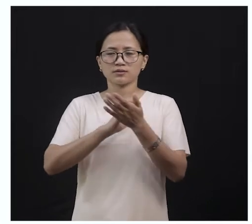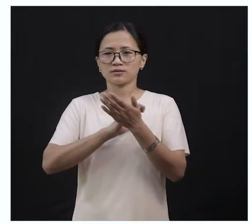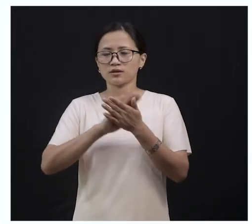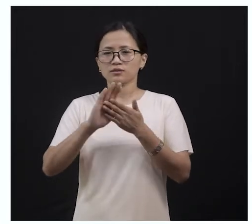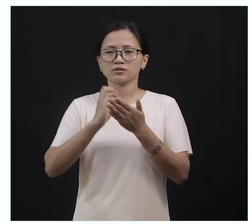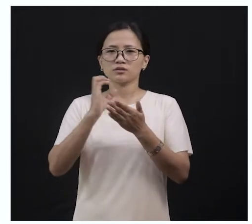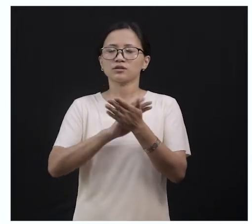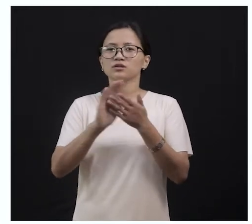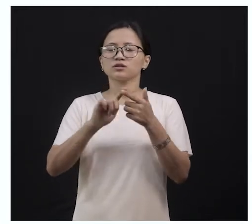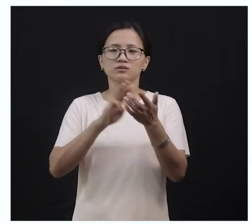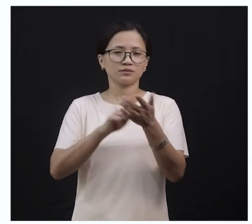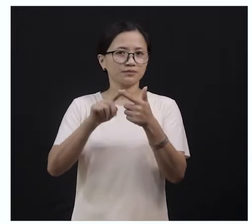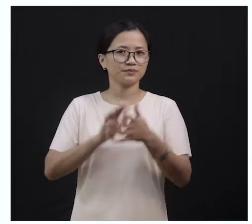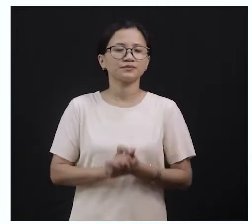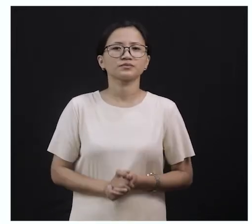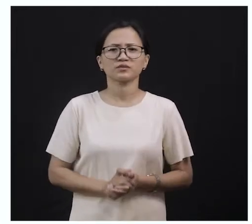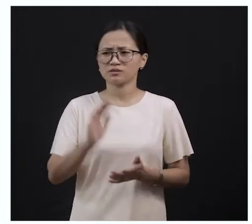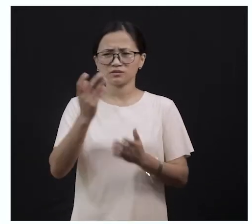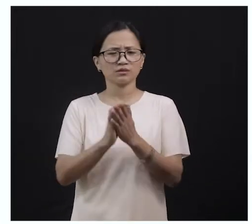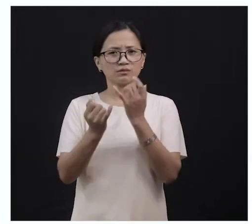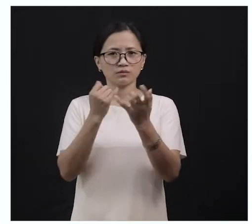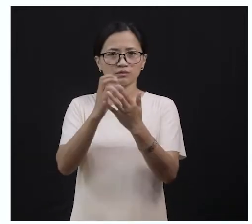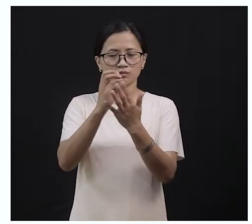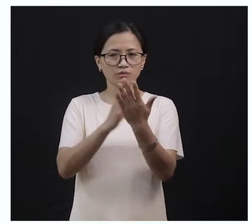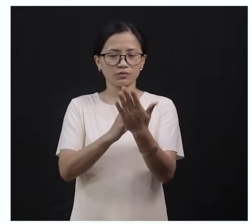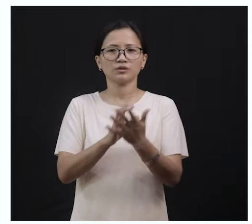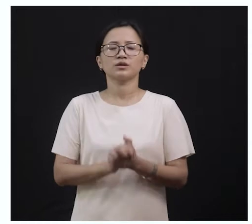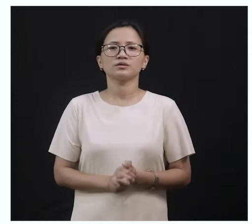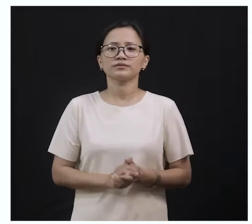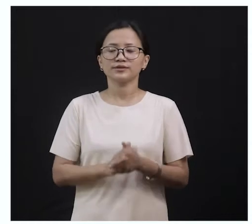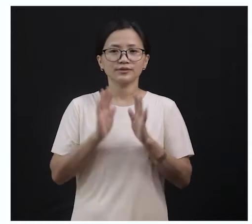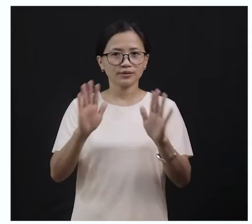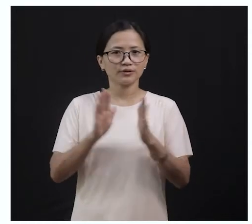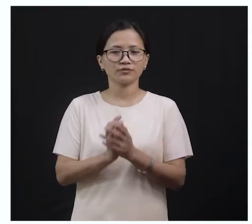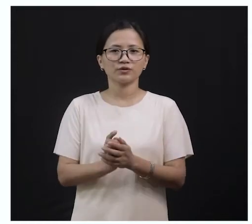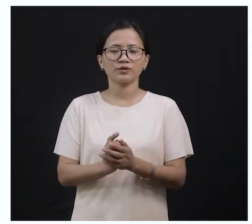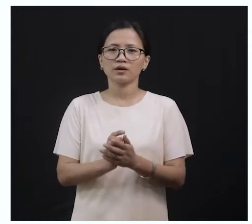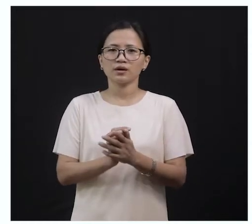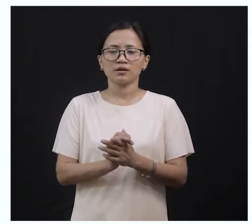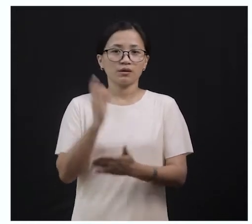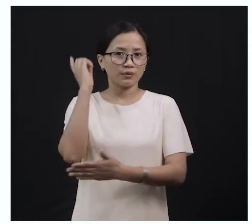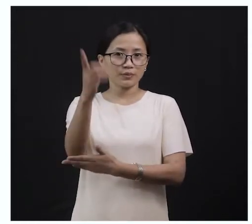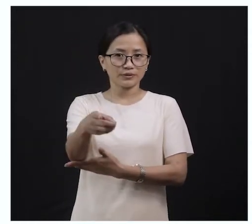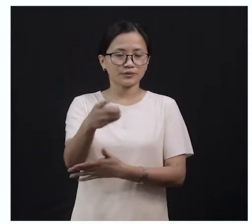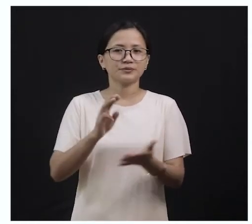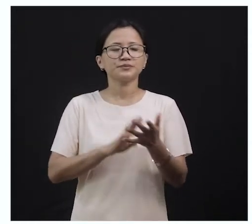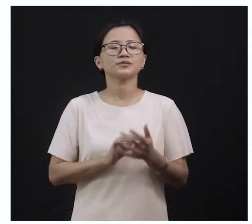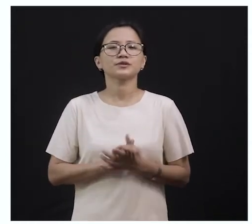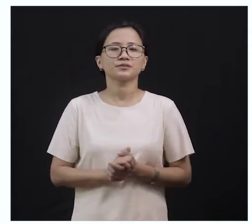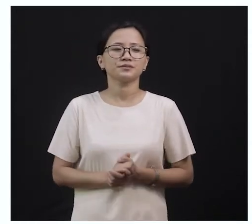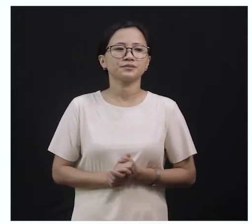poem, some poems are written in such a way that there are meters, there are rhyme scheme and all, right? The rhyming words and all,